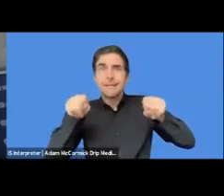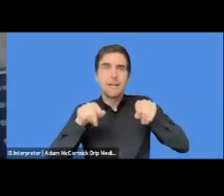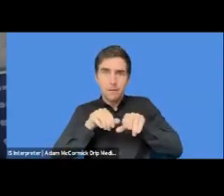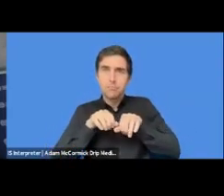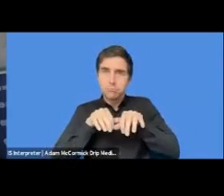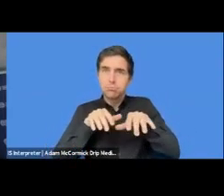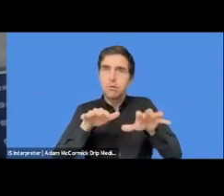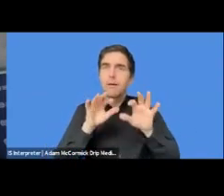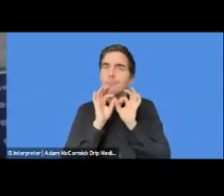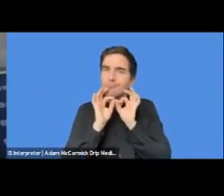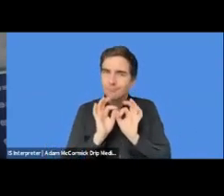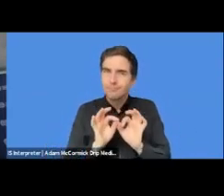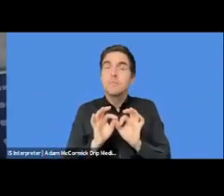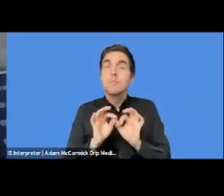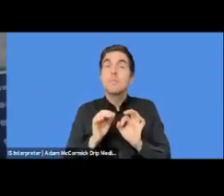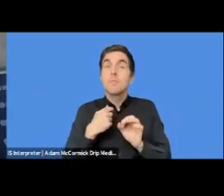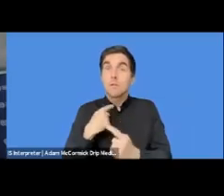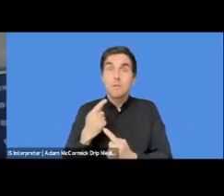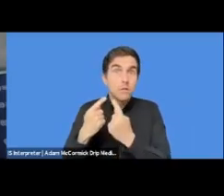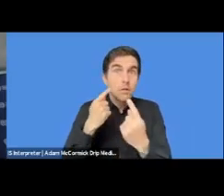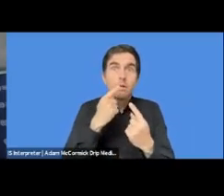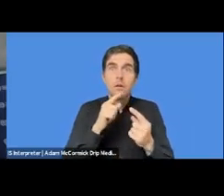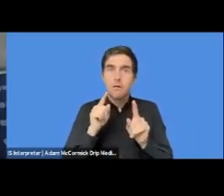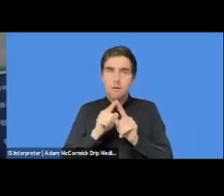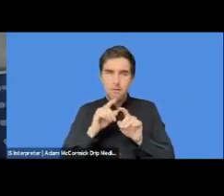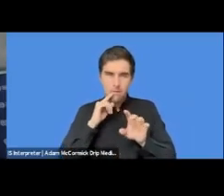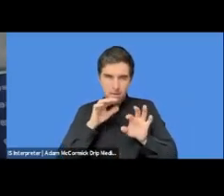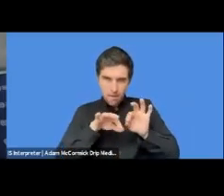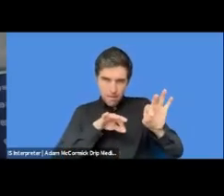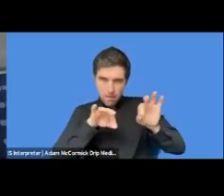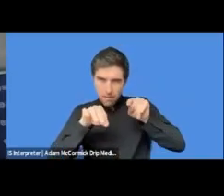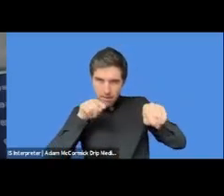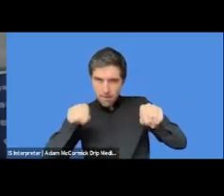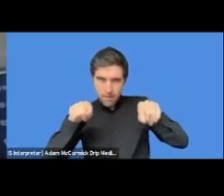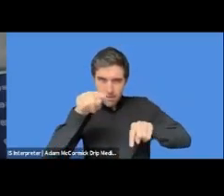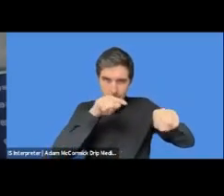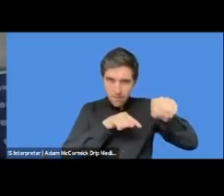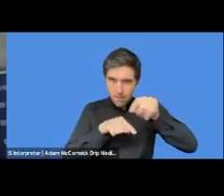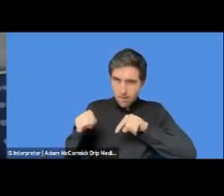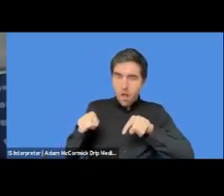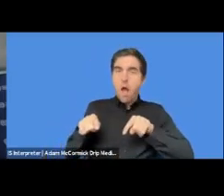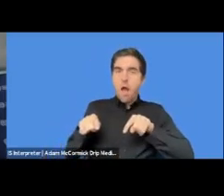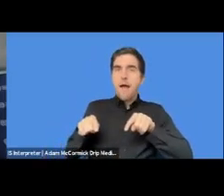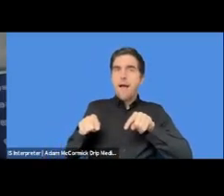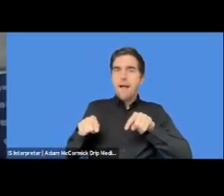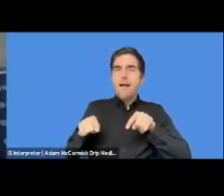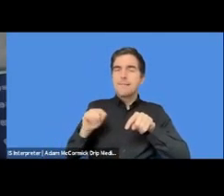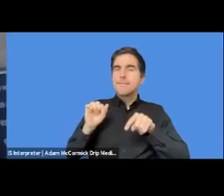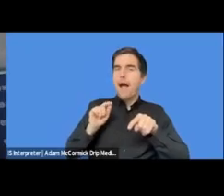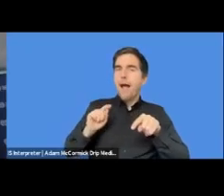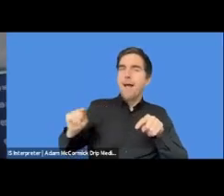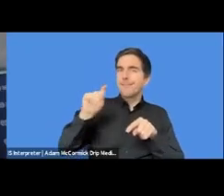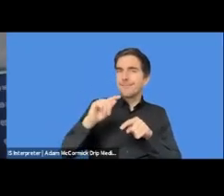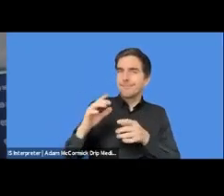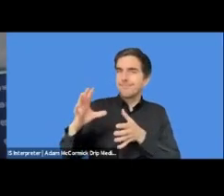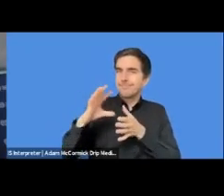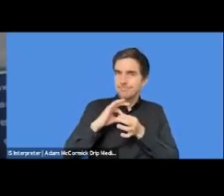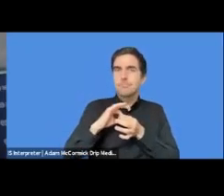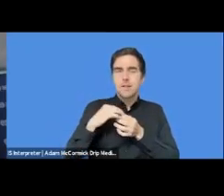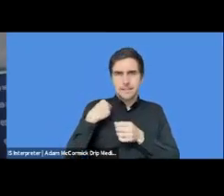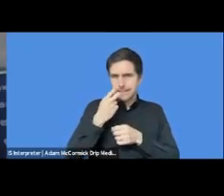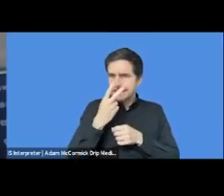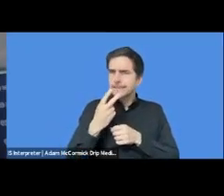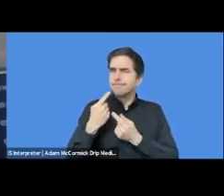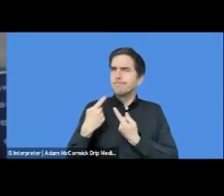mapping, we realized that most of the stakeholders were in the urban area. So now we have spread